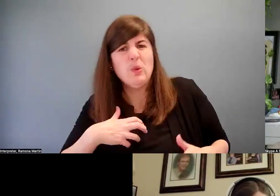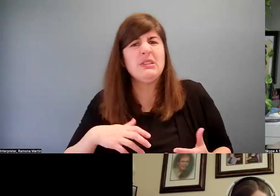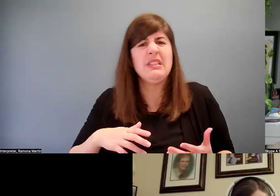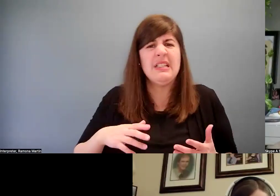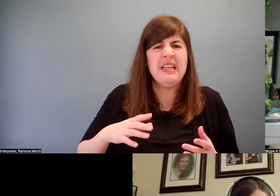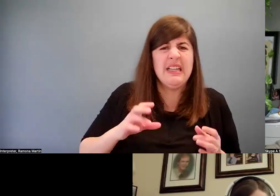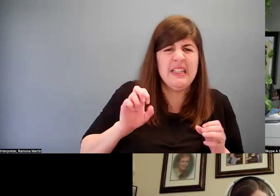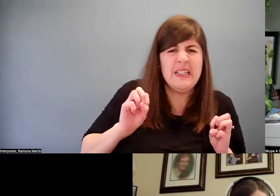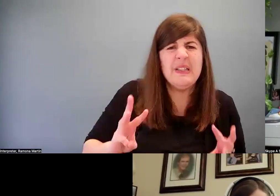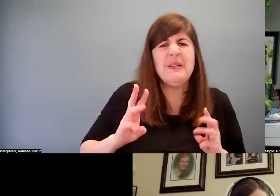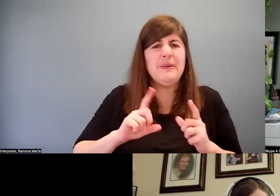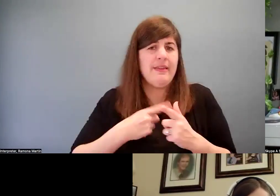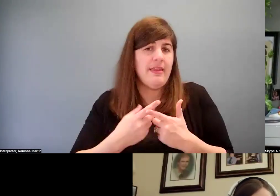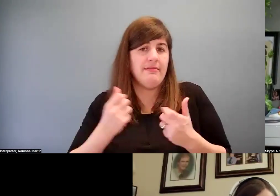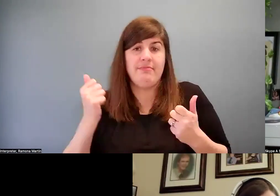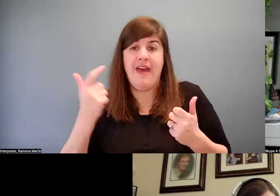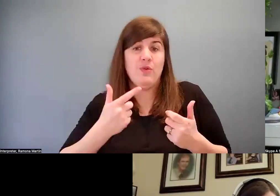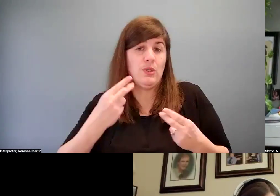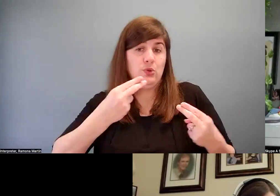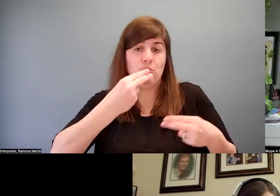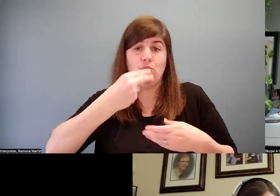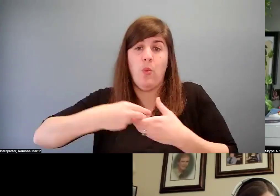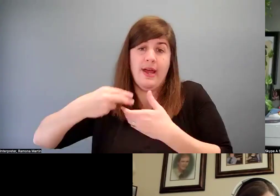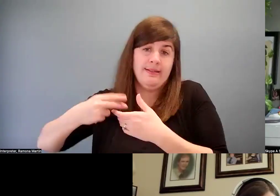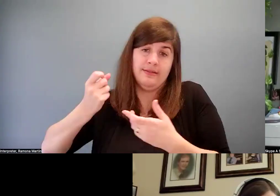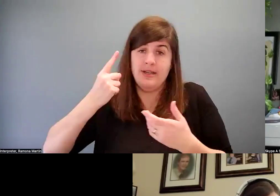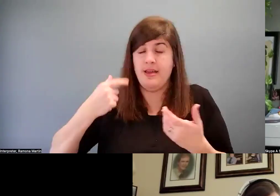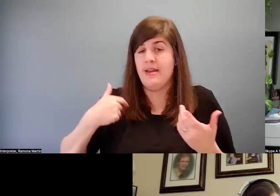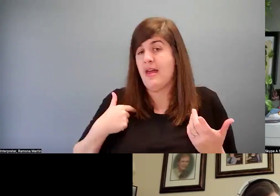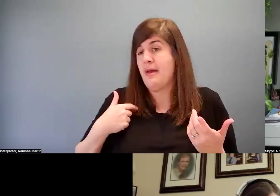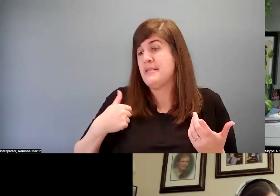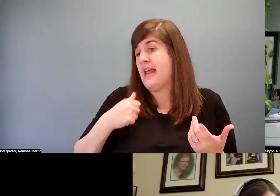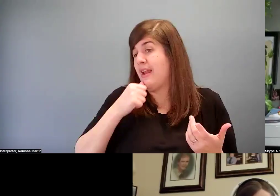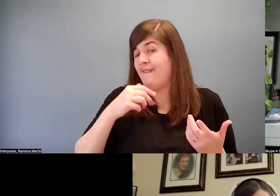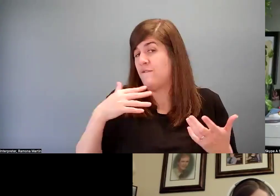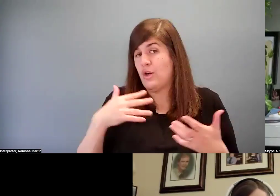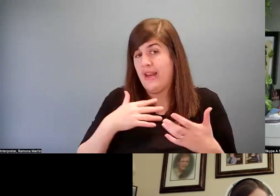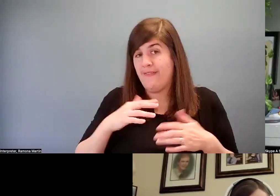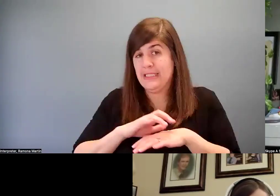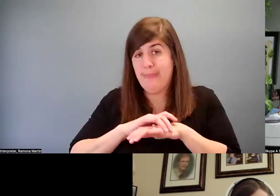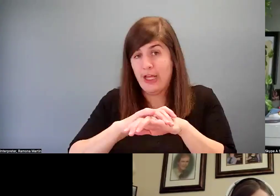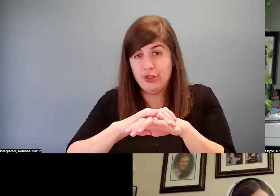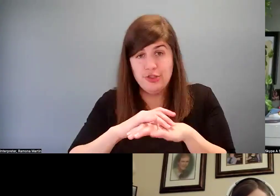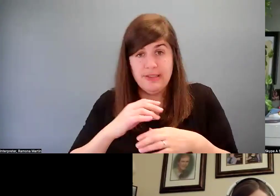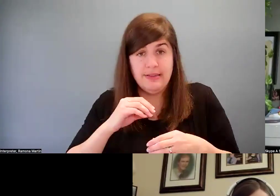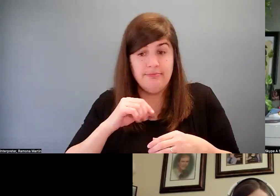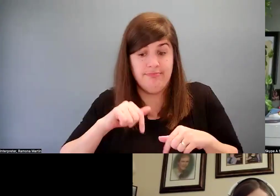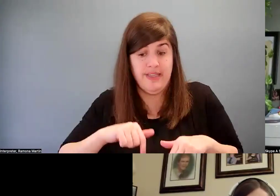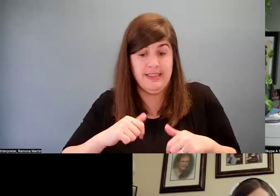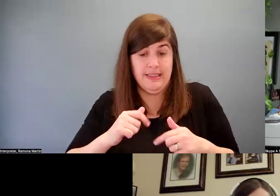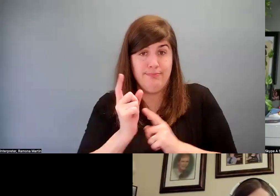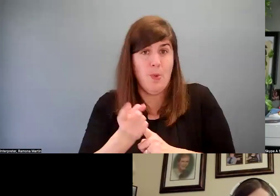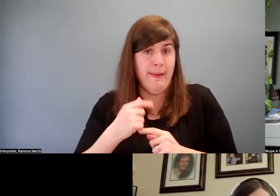everybody just sort of got on board with it. But also, I'm very biased because I'm not afraid of them at this point in my life, so it's hard for